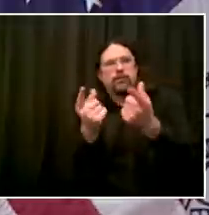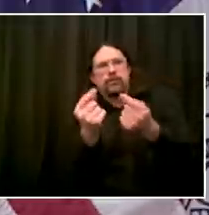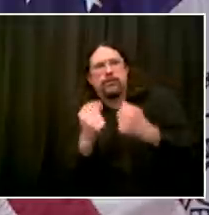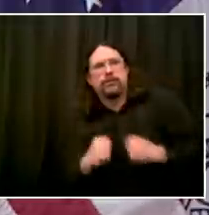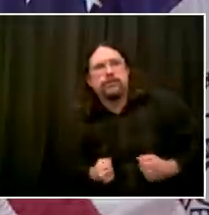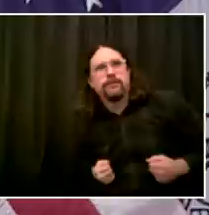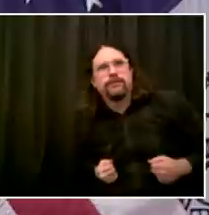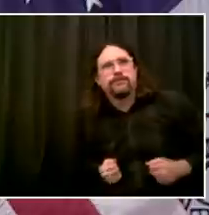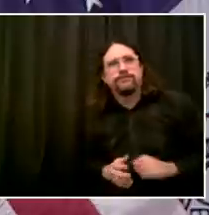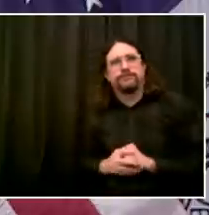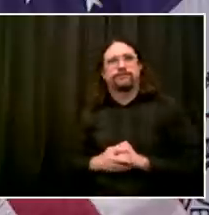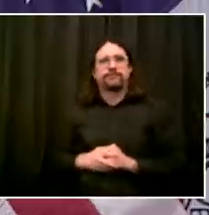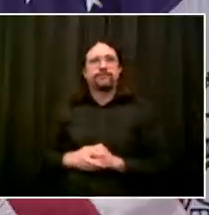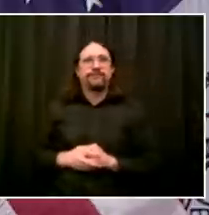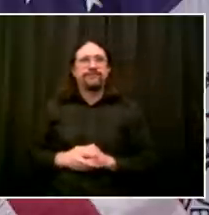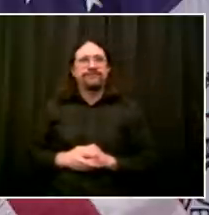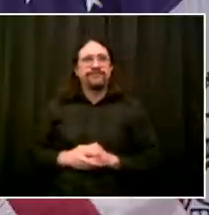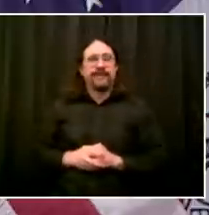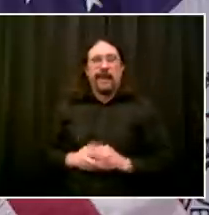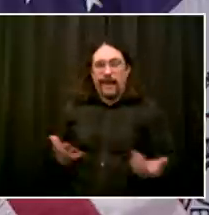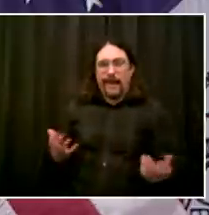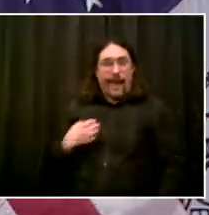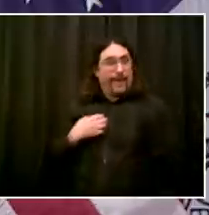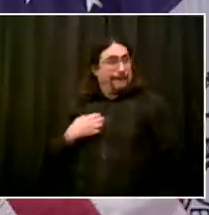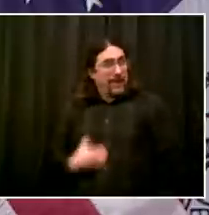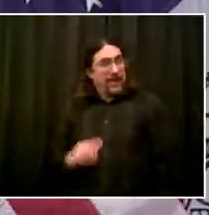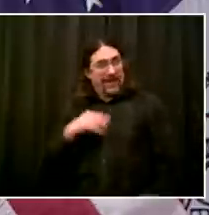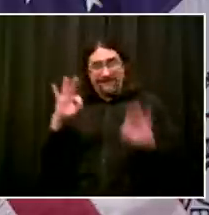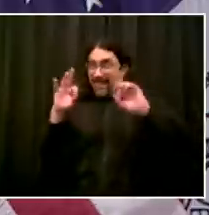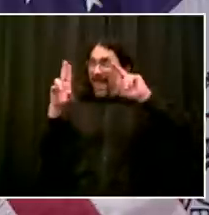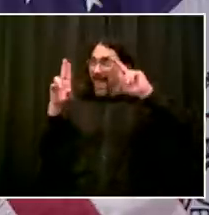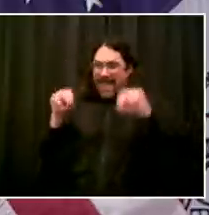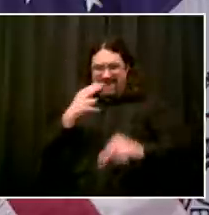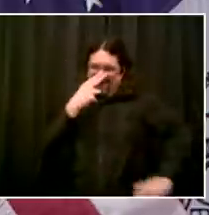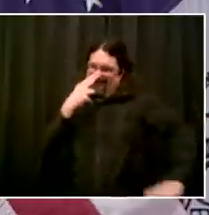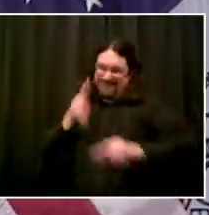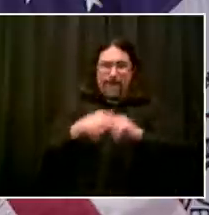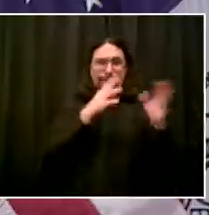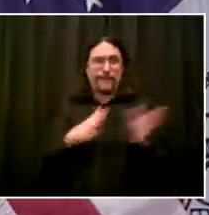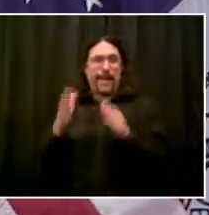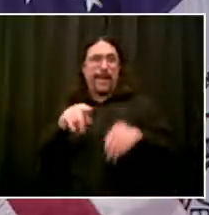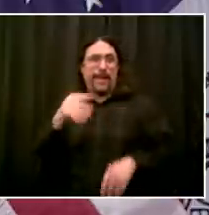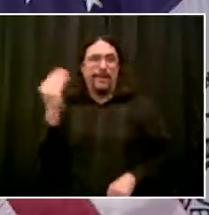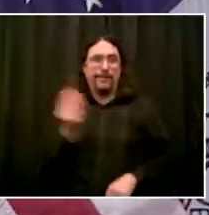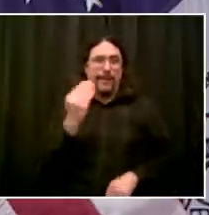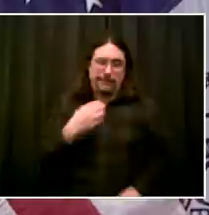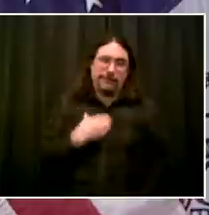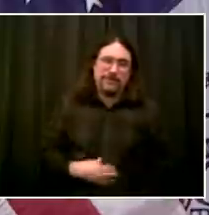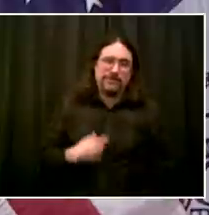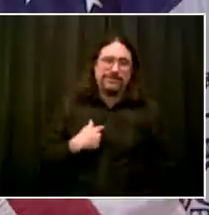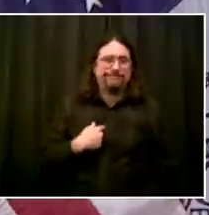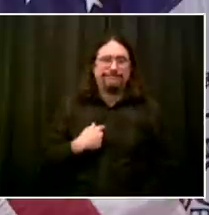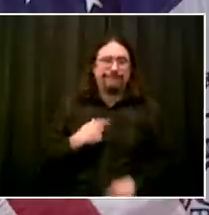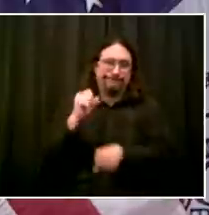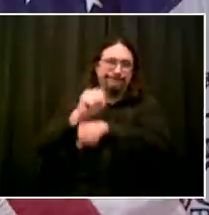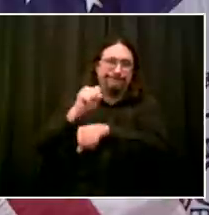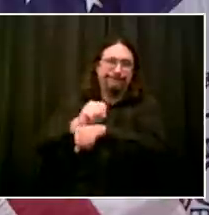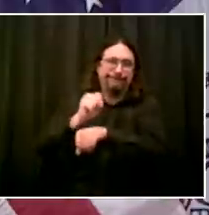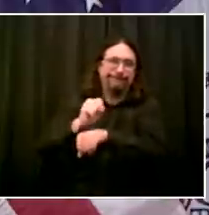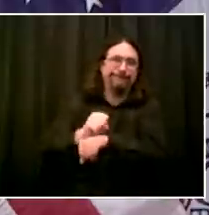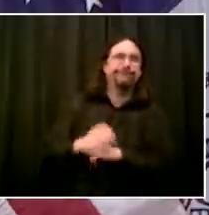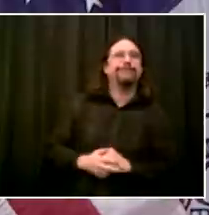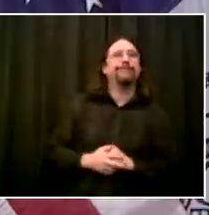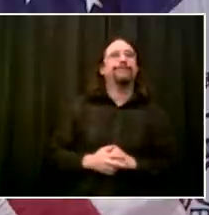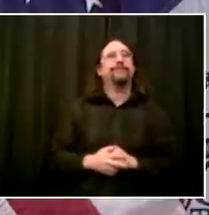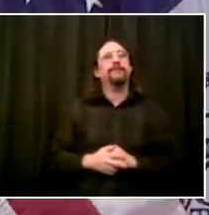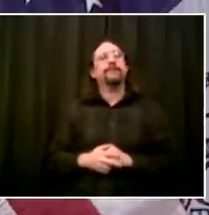We used to go with the kids every Memorial Day to see their grandma who lived up in Vermont, Shirlane's mom, and Memorial Day